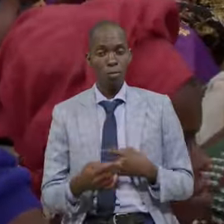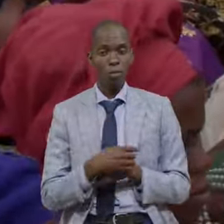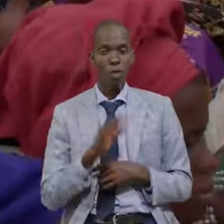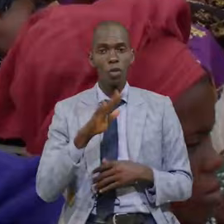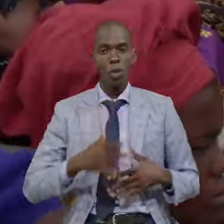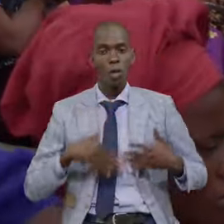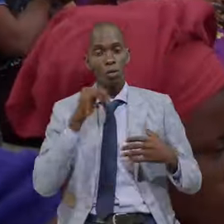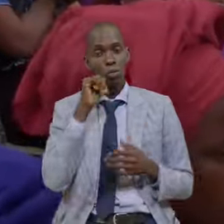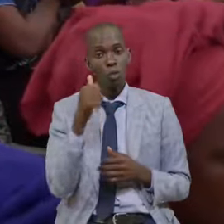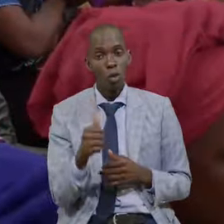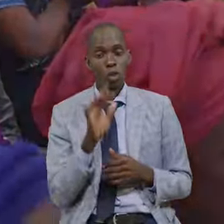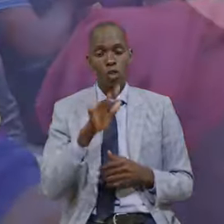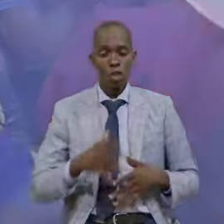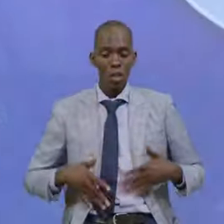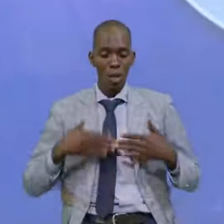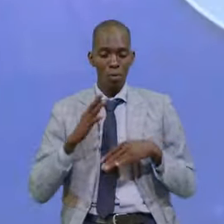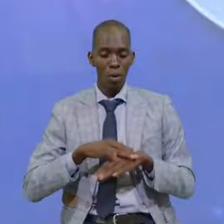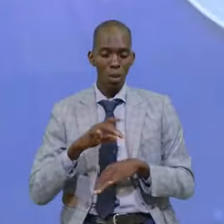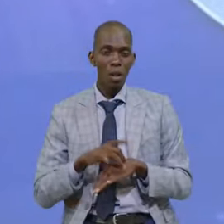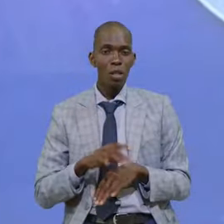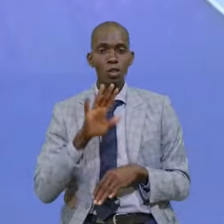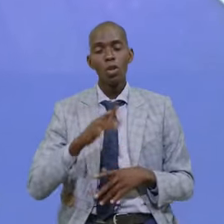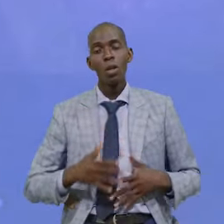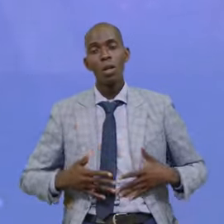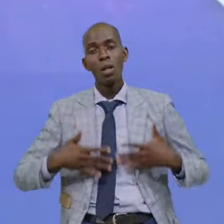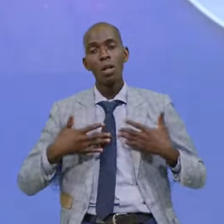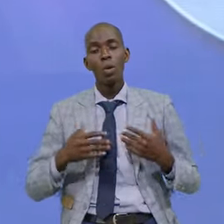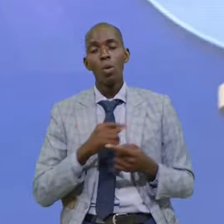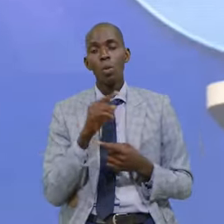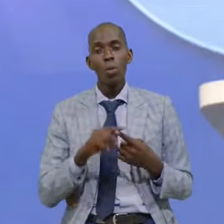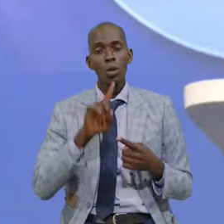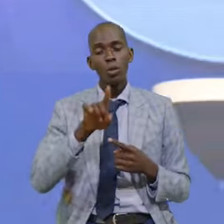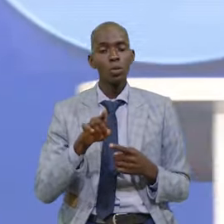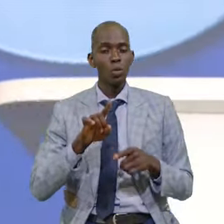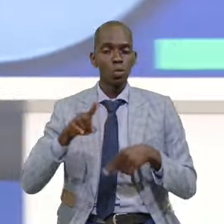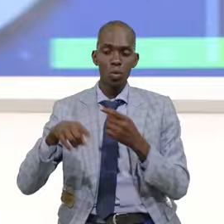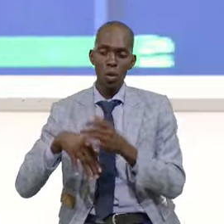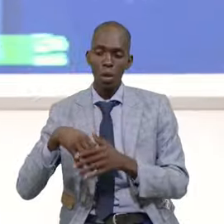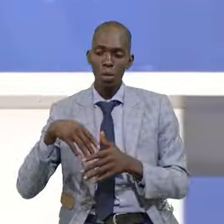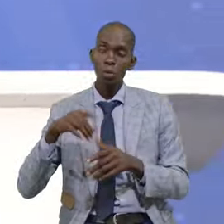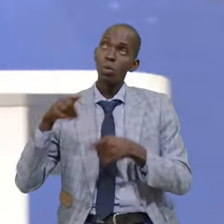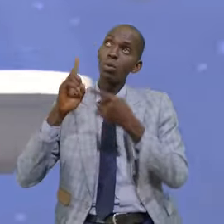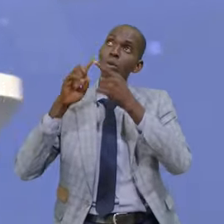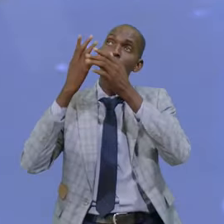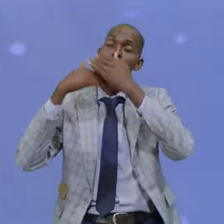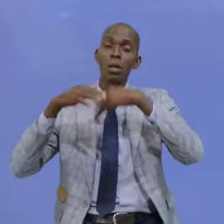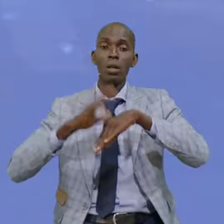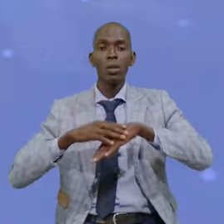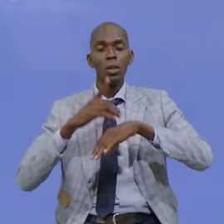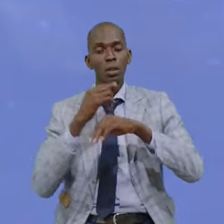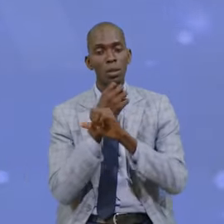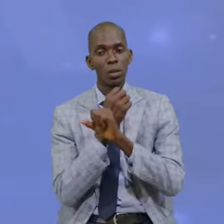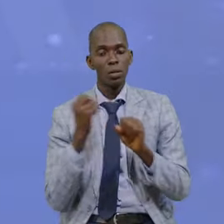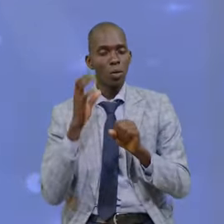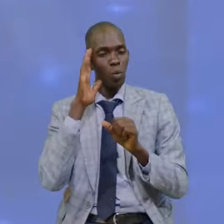tomorrow, your life on earth, your life when you get up to heaven, the salvation will be accompanying you and